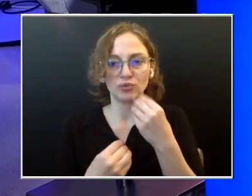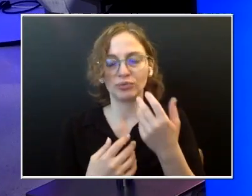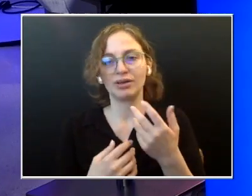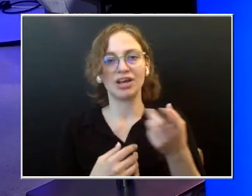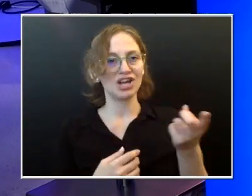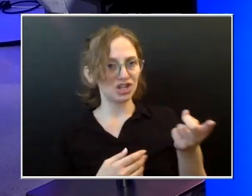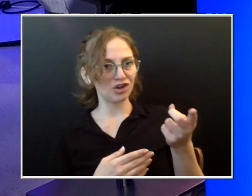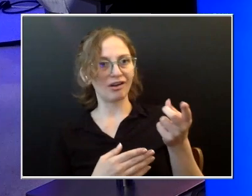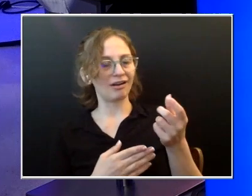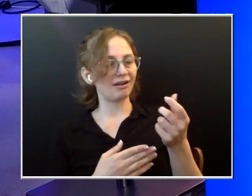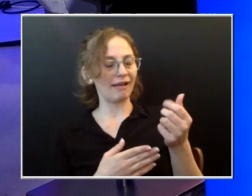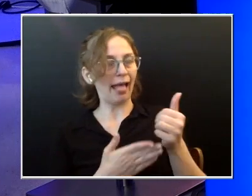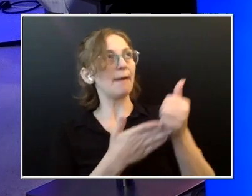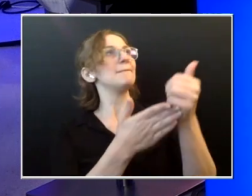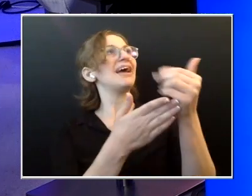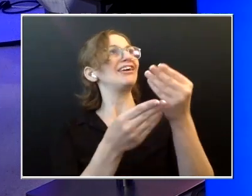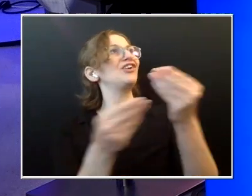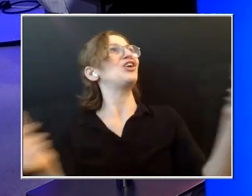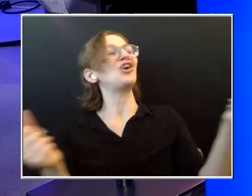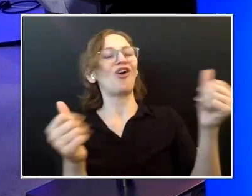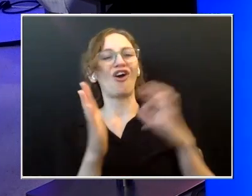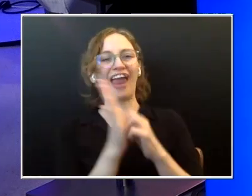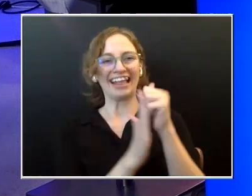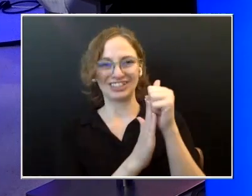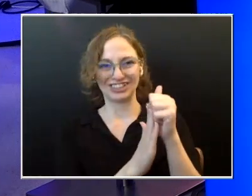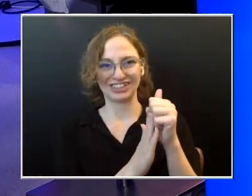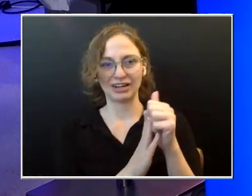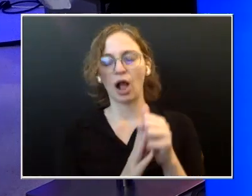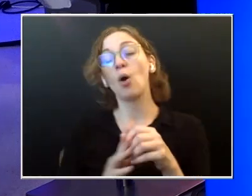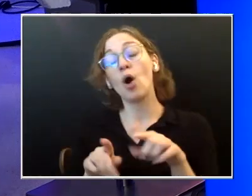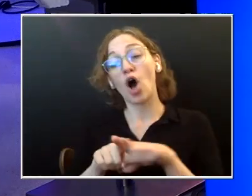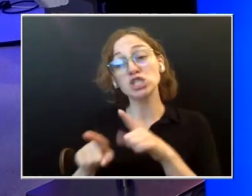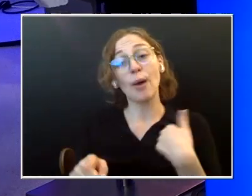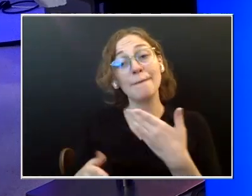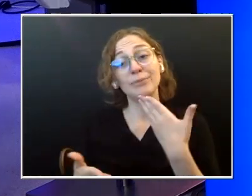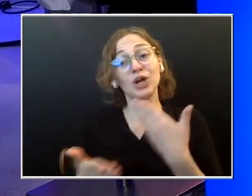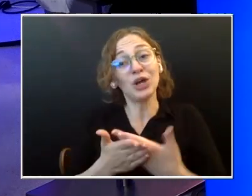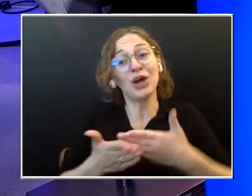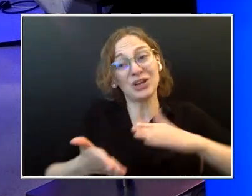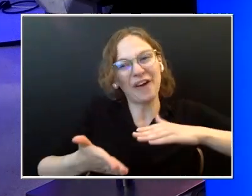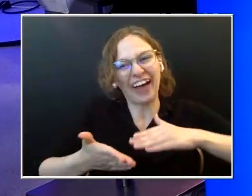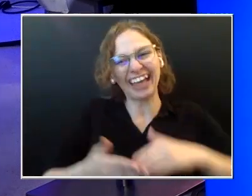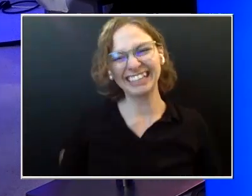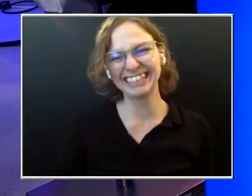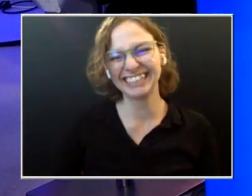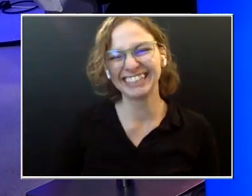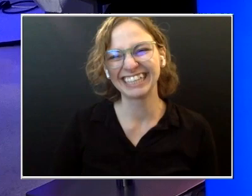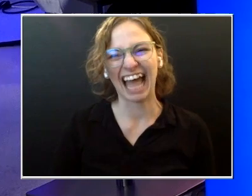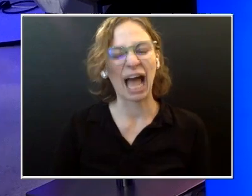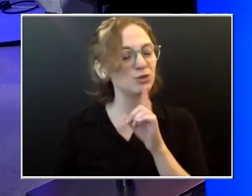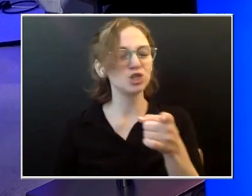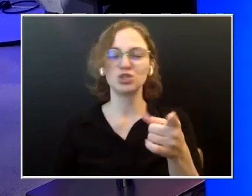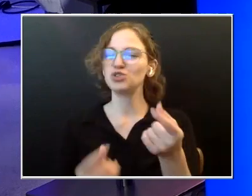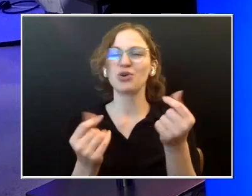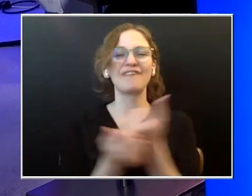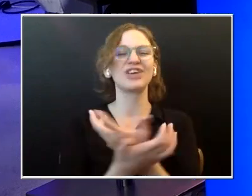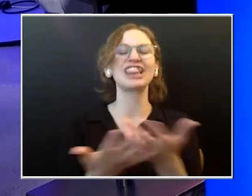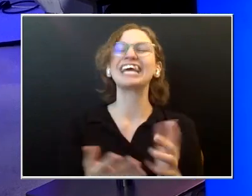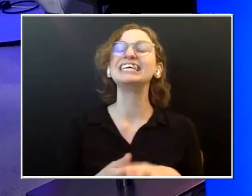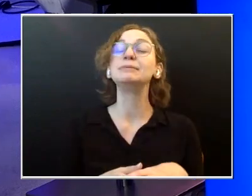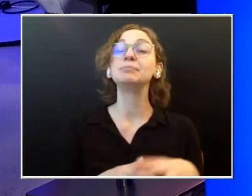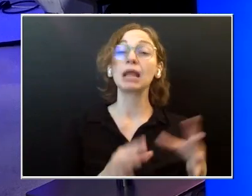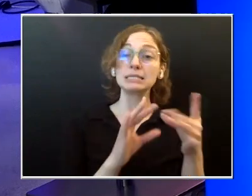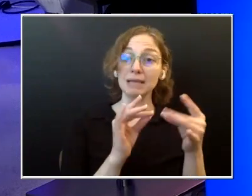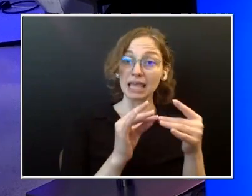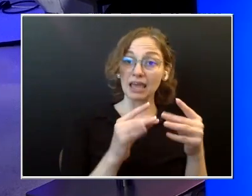cancer. You're curing cancer. The times are different. Make delicious food. I'm sure, but wow, you do it all. Okay, speaking of football, we had your little